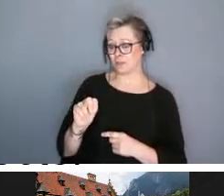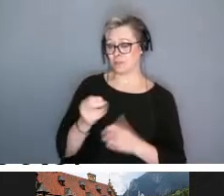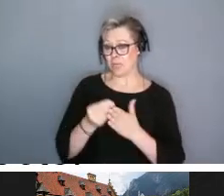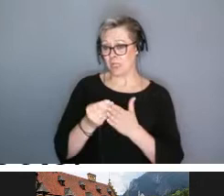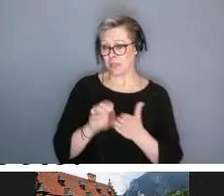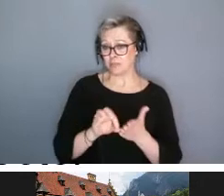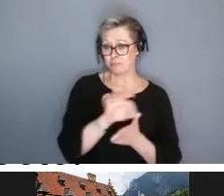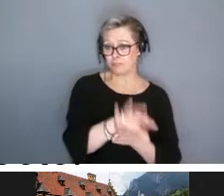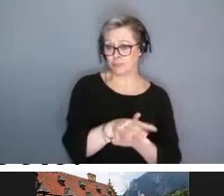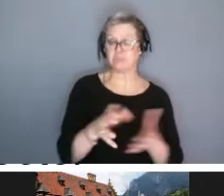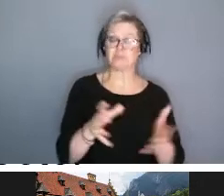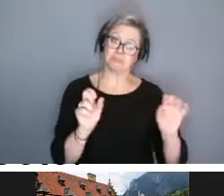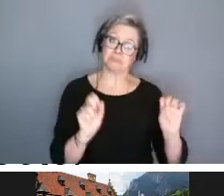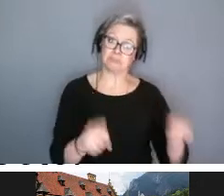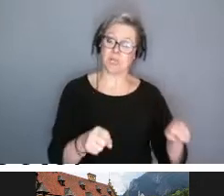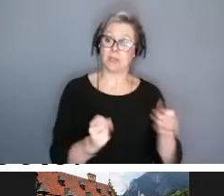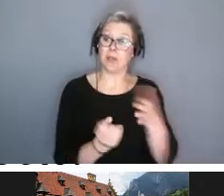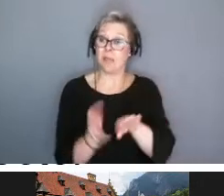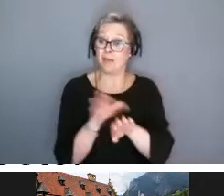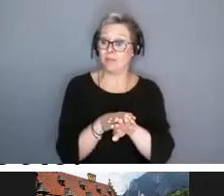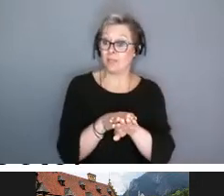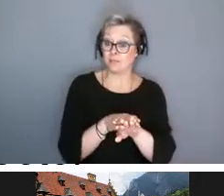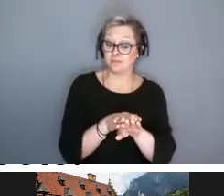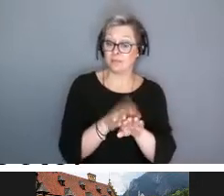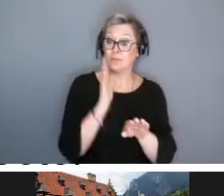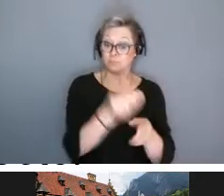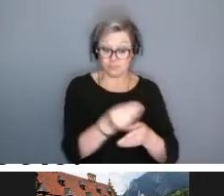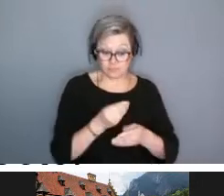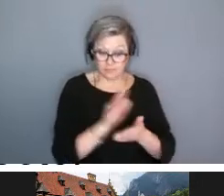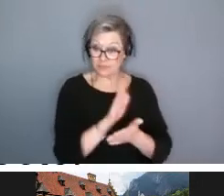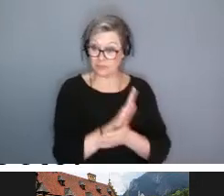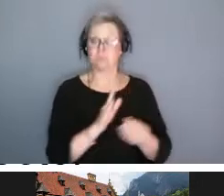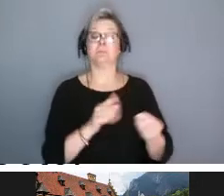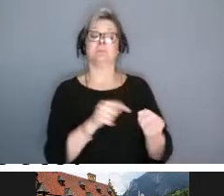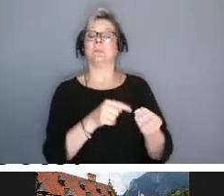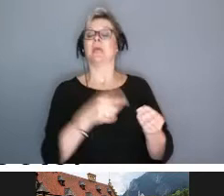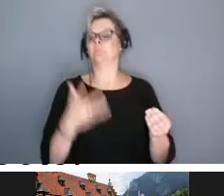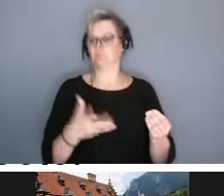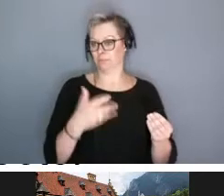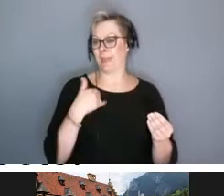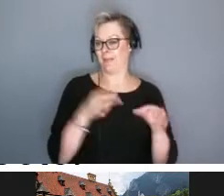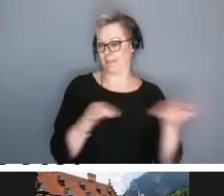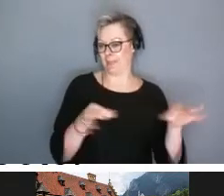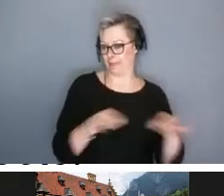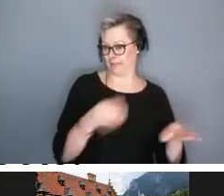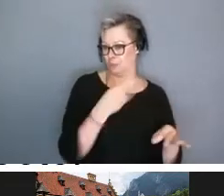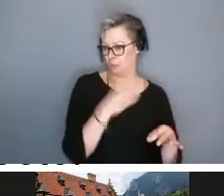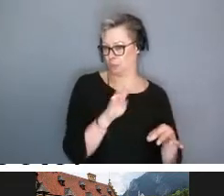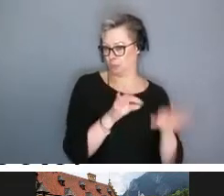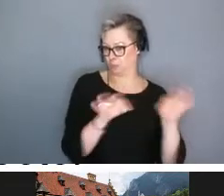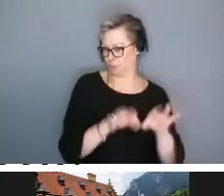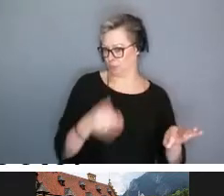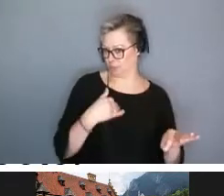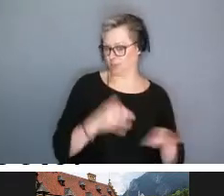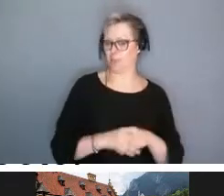in the pamphlet that you would get, it has a link to that, and also on our website. There is a 4-page outline